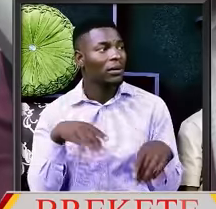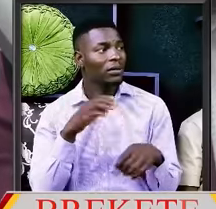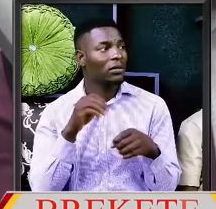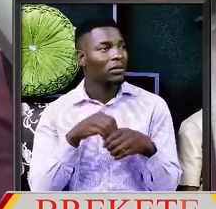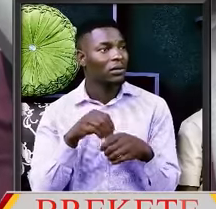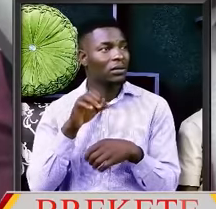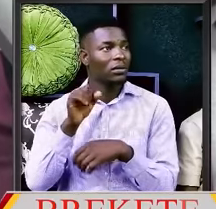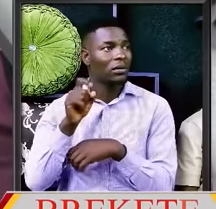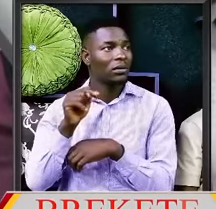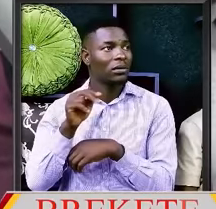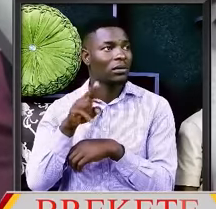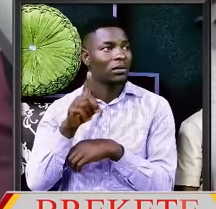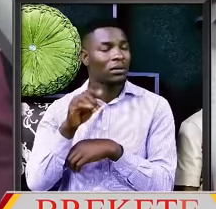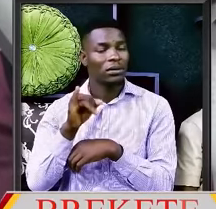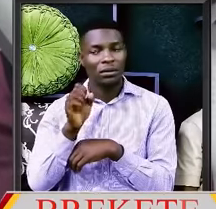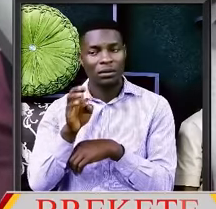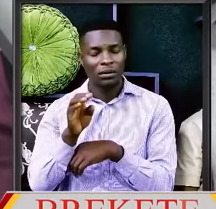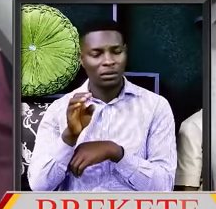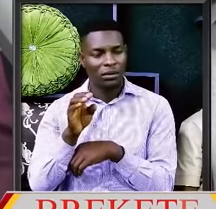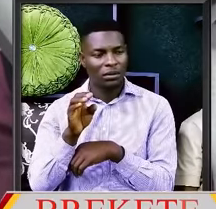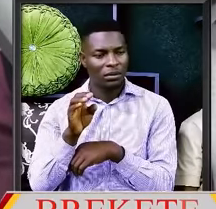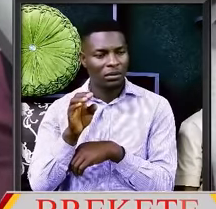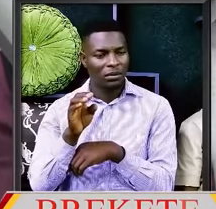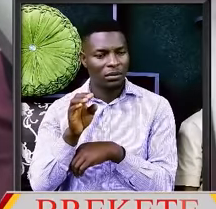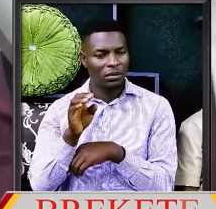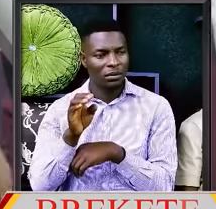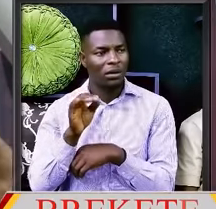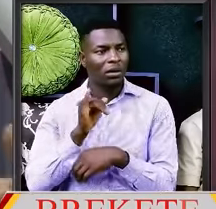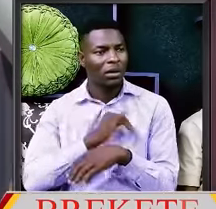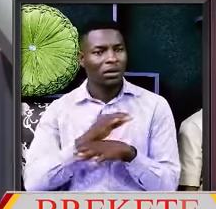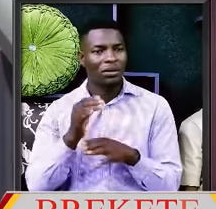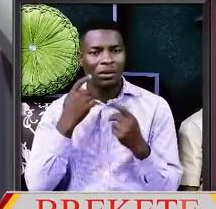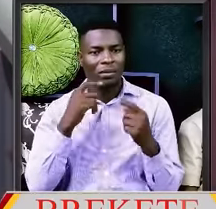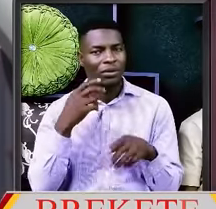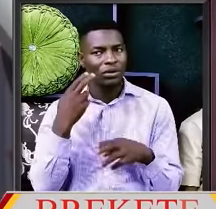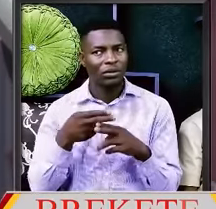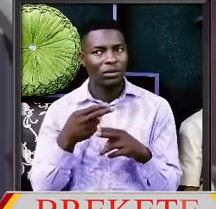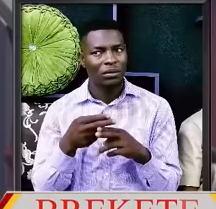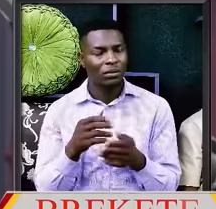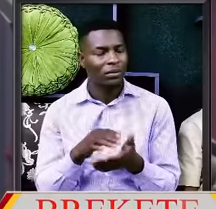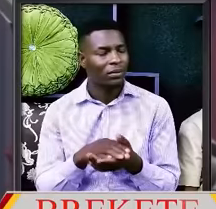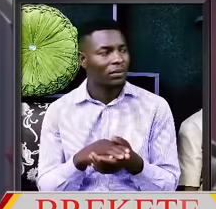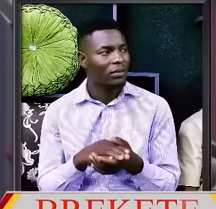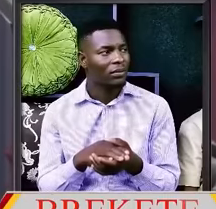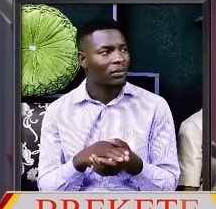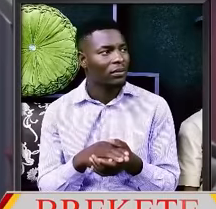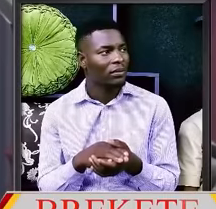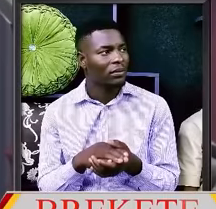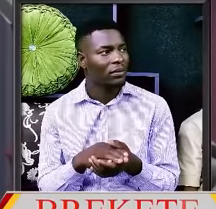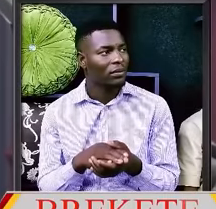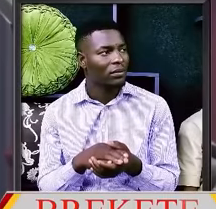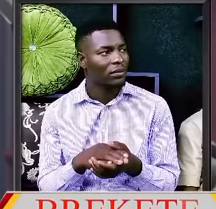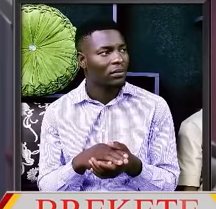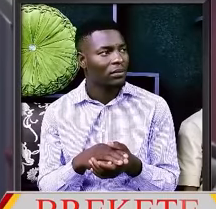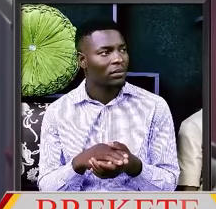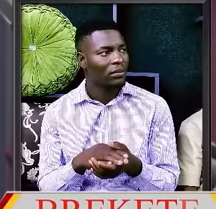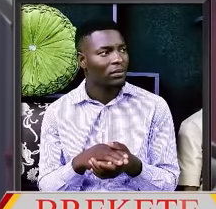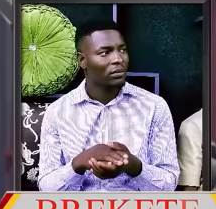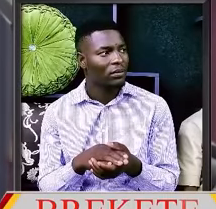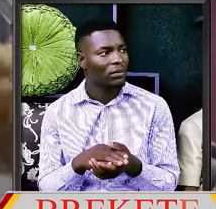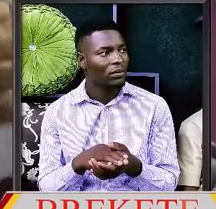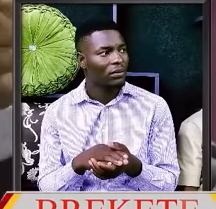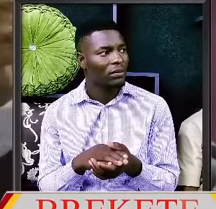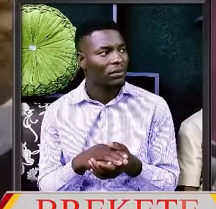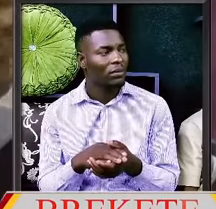here. No mention any name here. I know they mention okay, name. Uh-huh, so. But na high status for okay. The